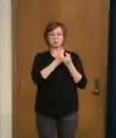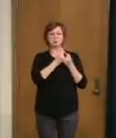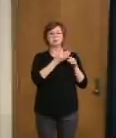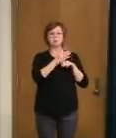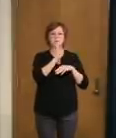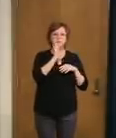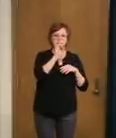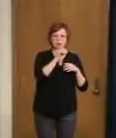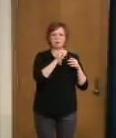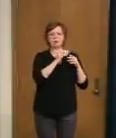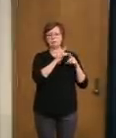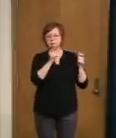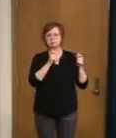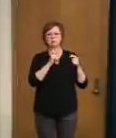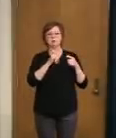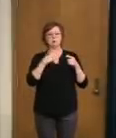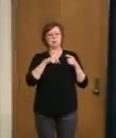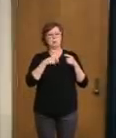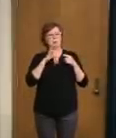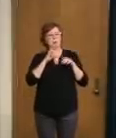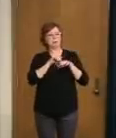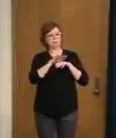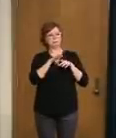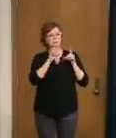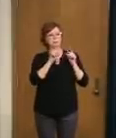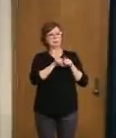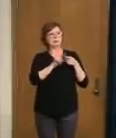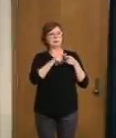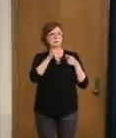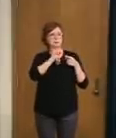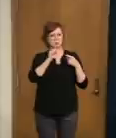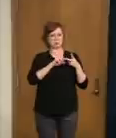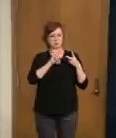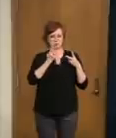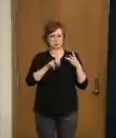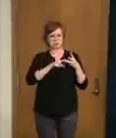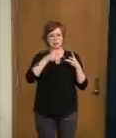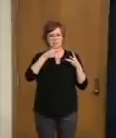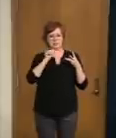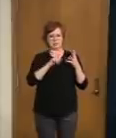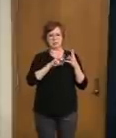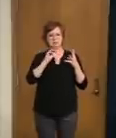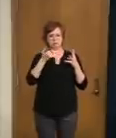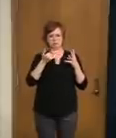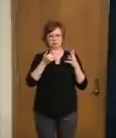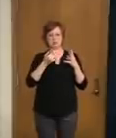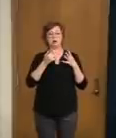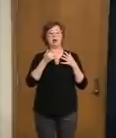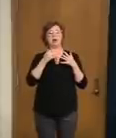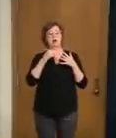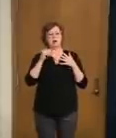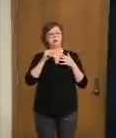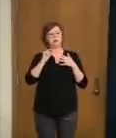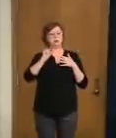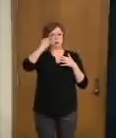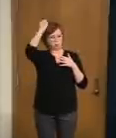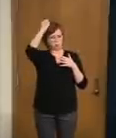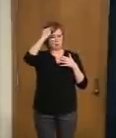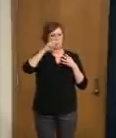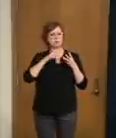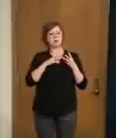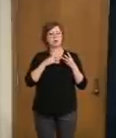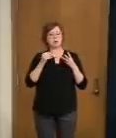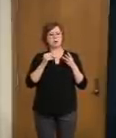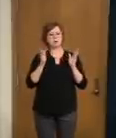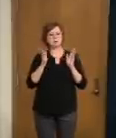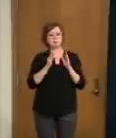which are ongoing now in Saskatoon, Regina, Prince Albert, Moose Jaw, as well as other areas in the north and rural areas of the province.